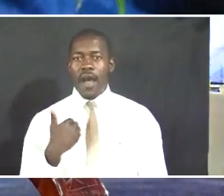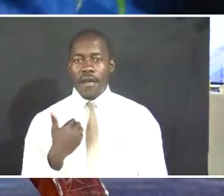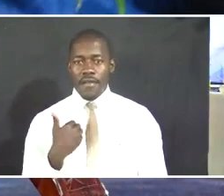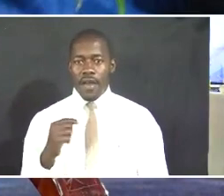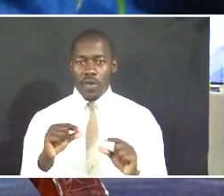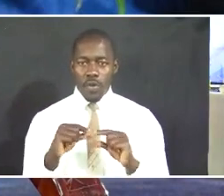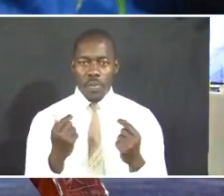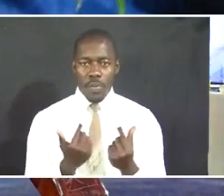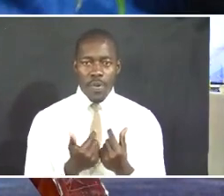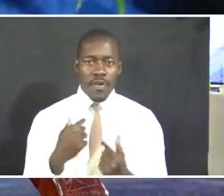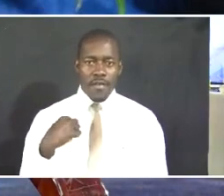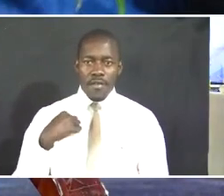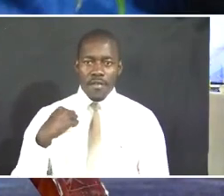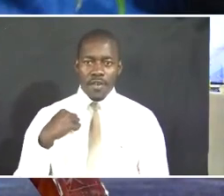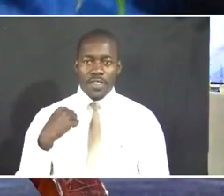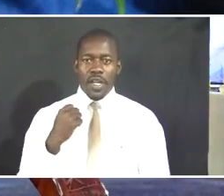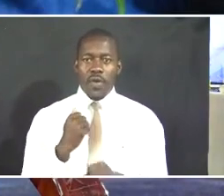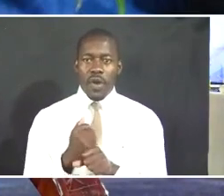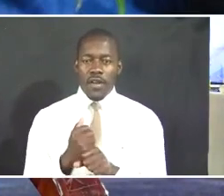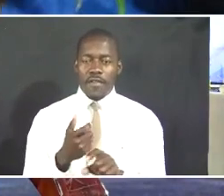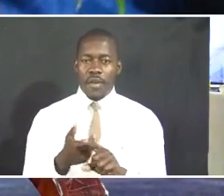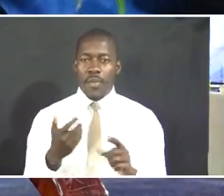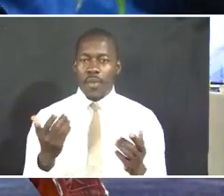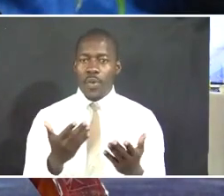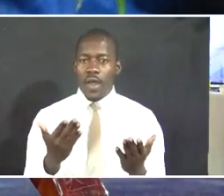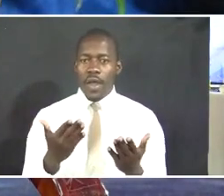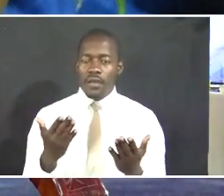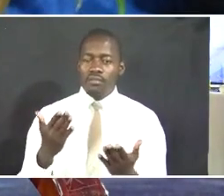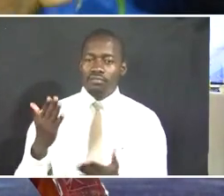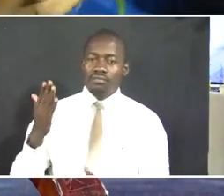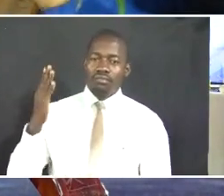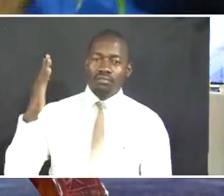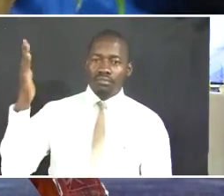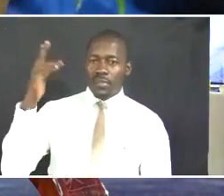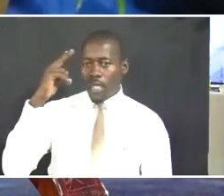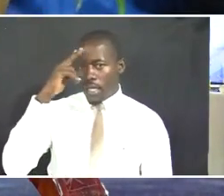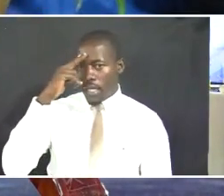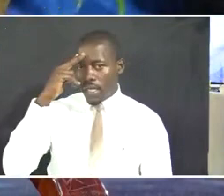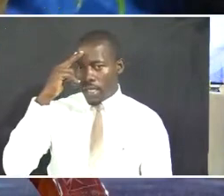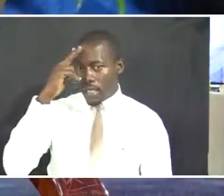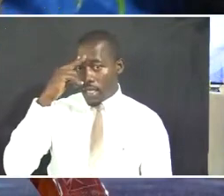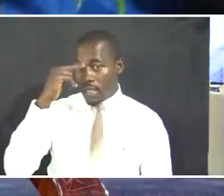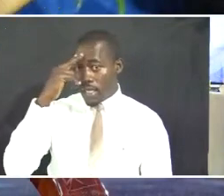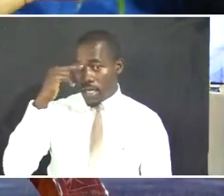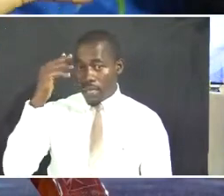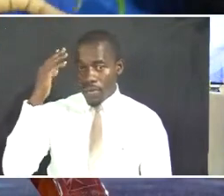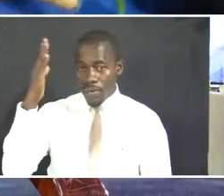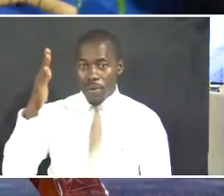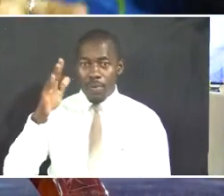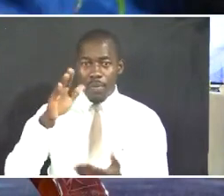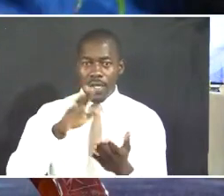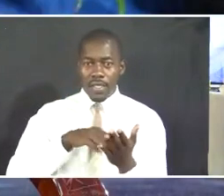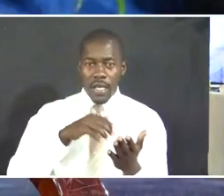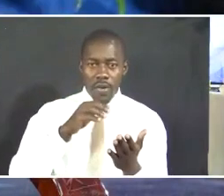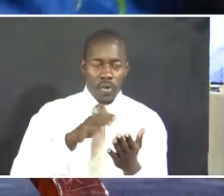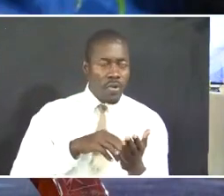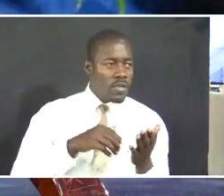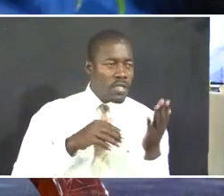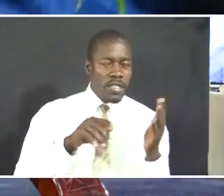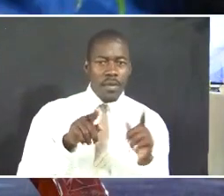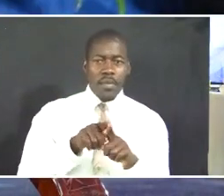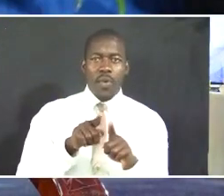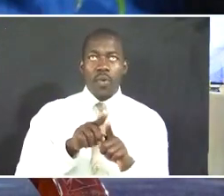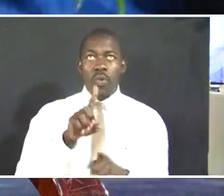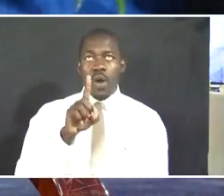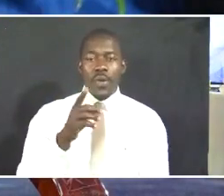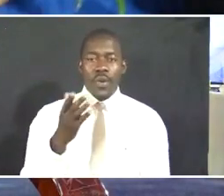voluntary work, all the way from Kajiado, Machakos, all the way to Marakwet. And I think recently we did one in Sironga,